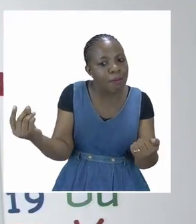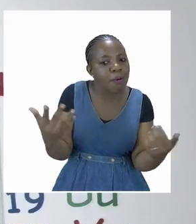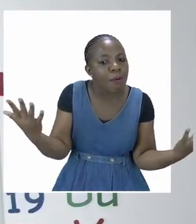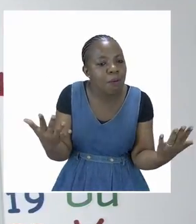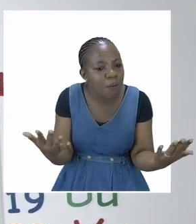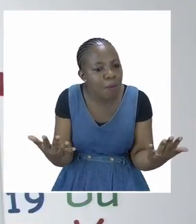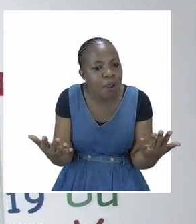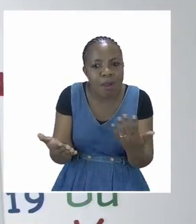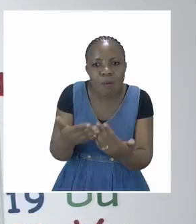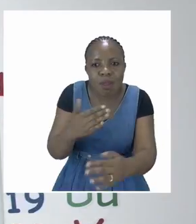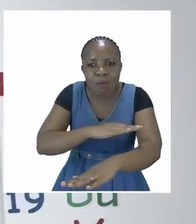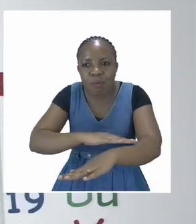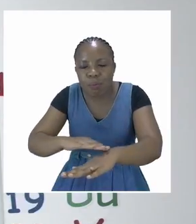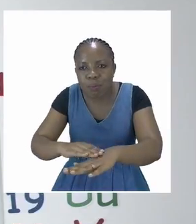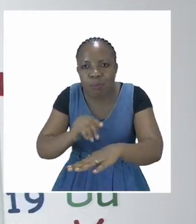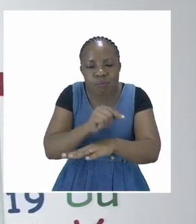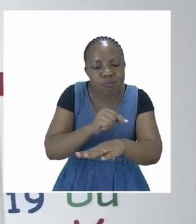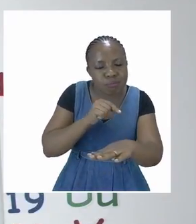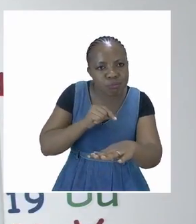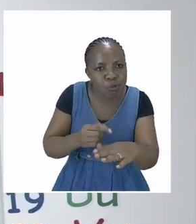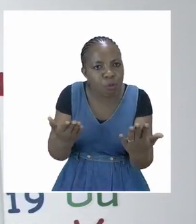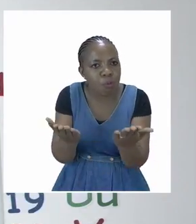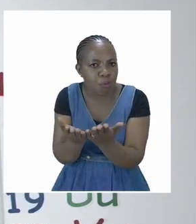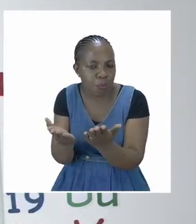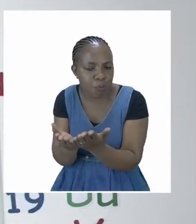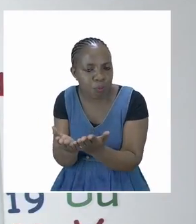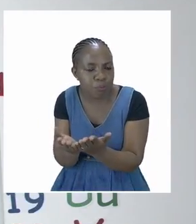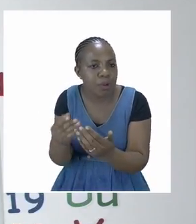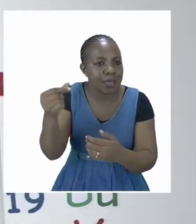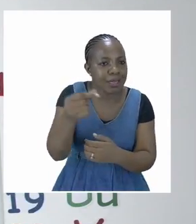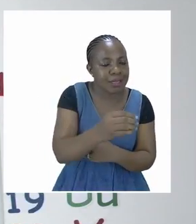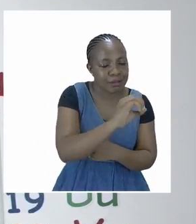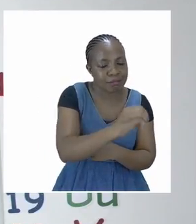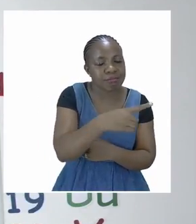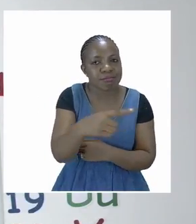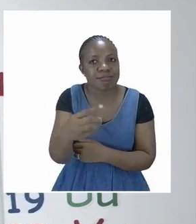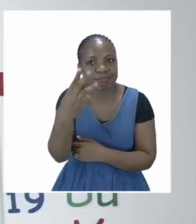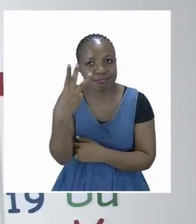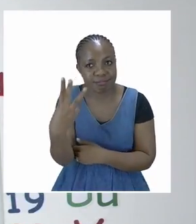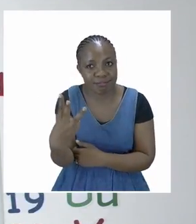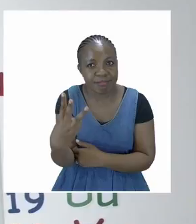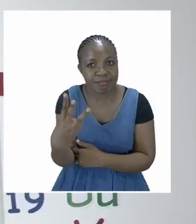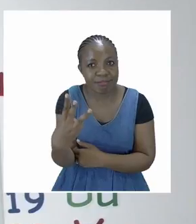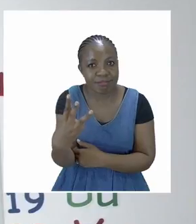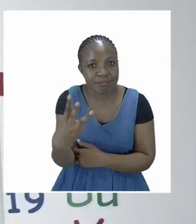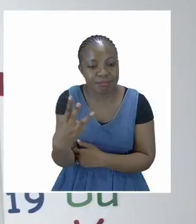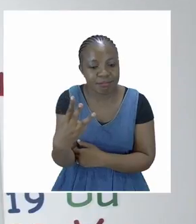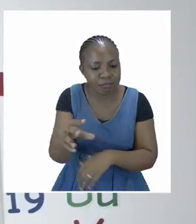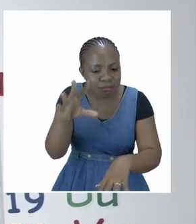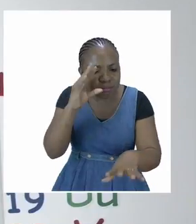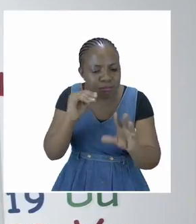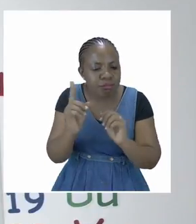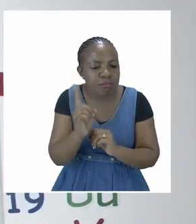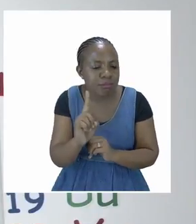to Thursday for pre-primary up until grade 3. The lessons are for listening